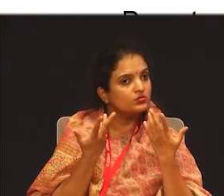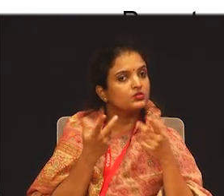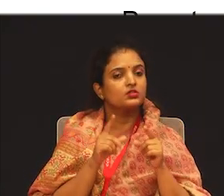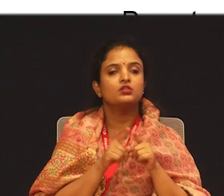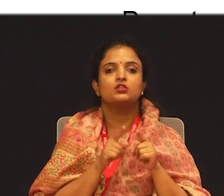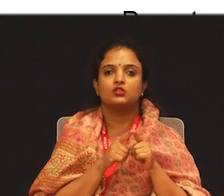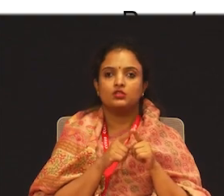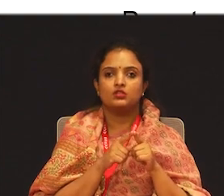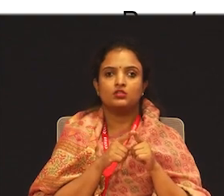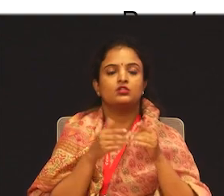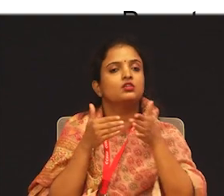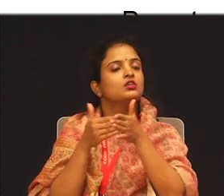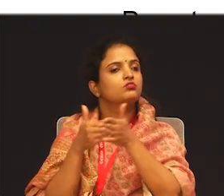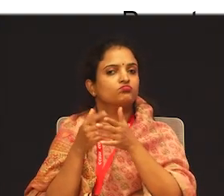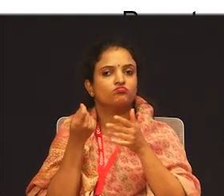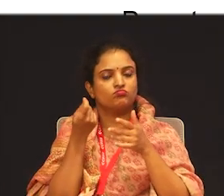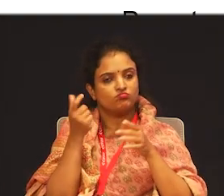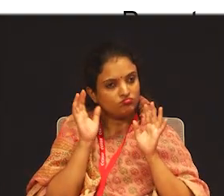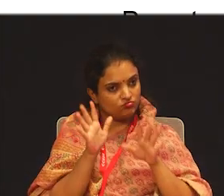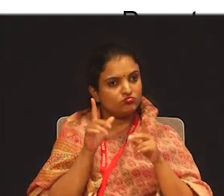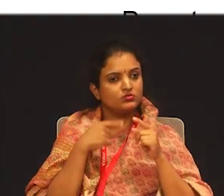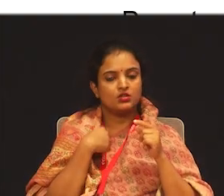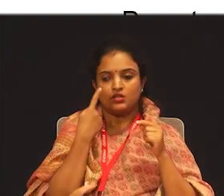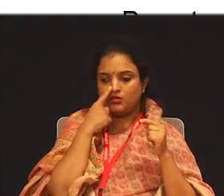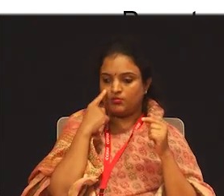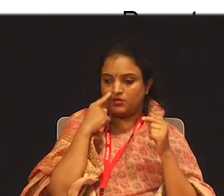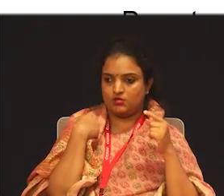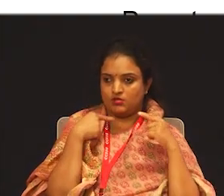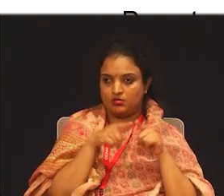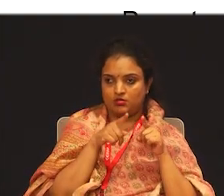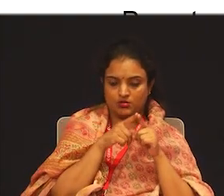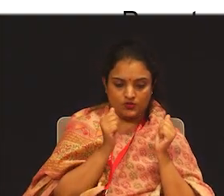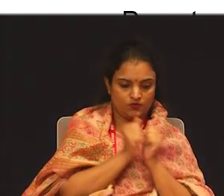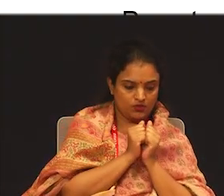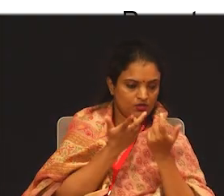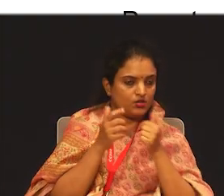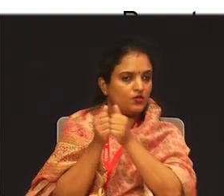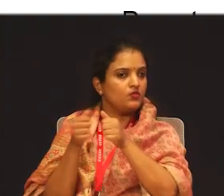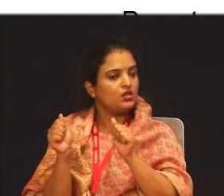are issues with parental support, parents of children with disabilities and children without